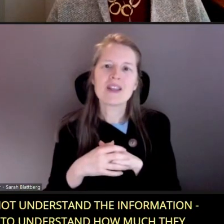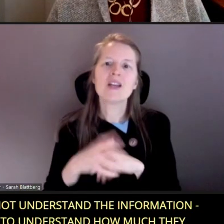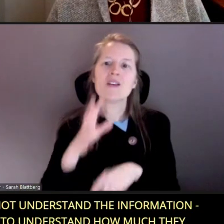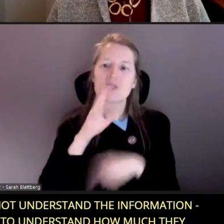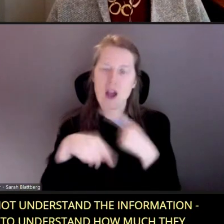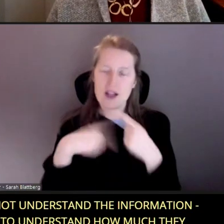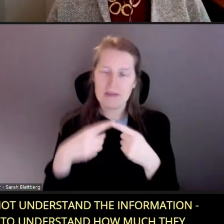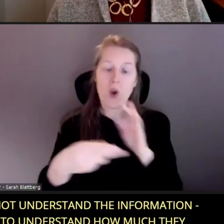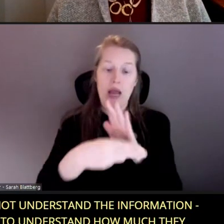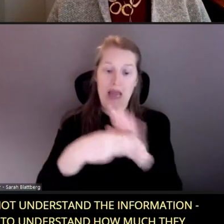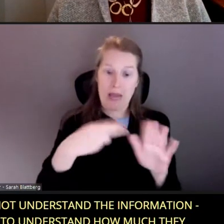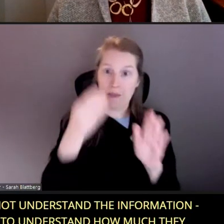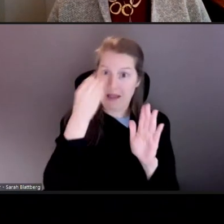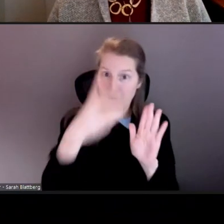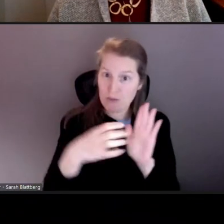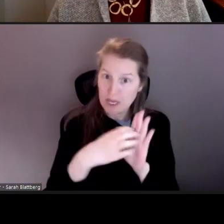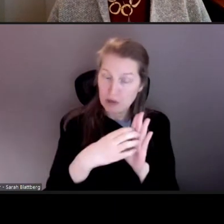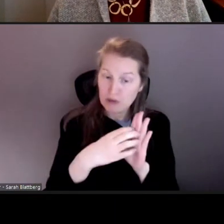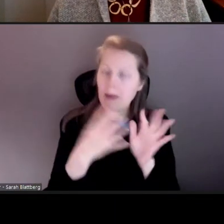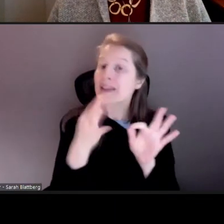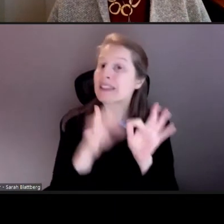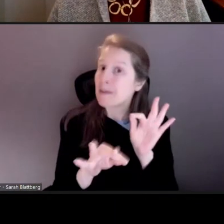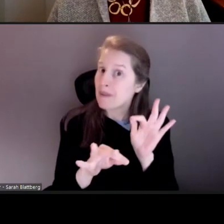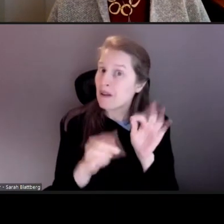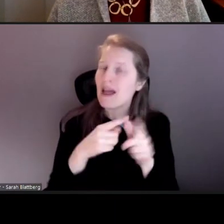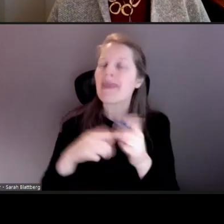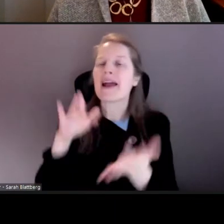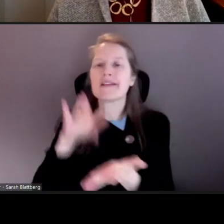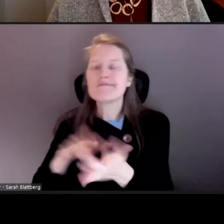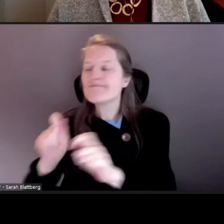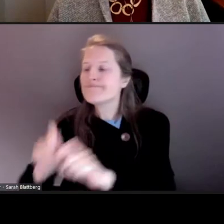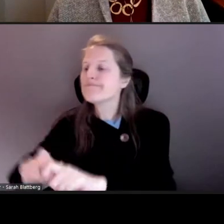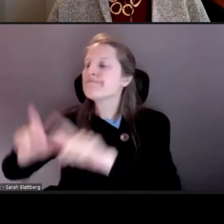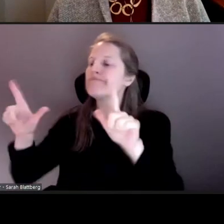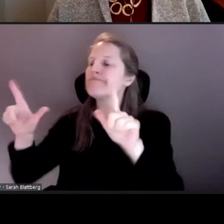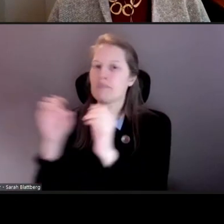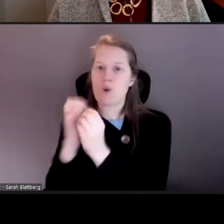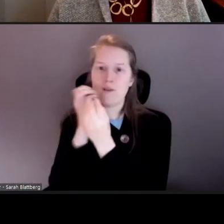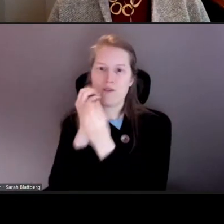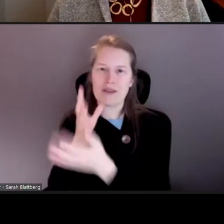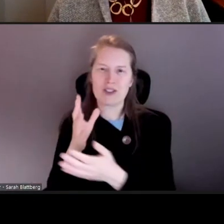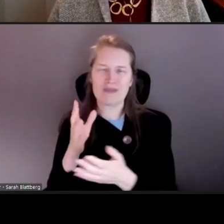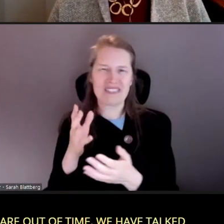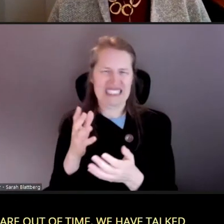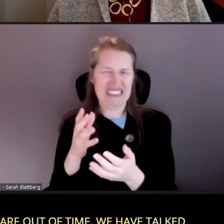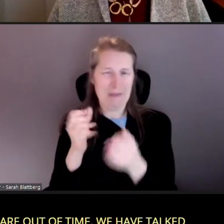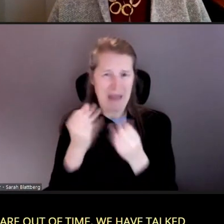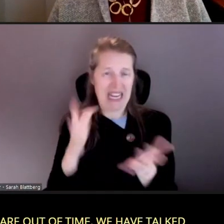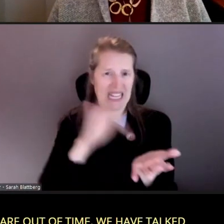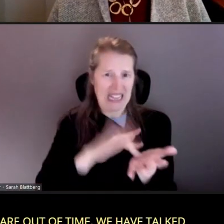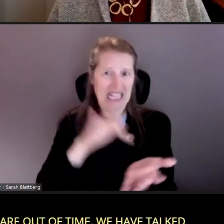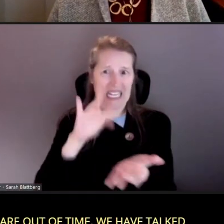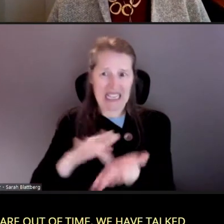label and then more information in other places. That to me says a lot of click-throughs. Do consumers tend to get lost in that type